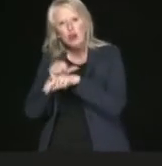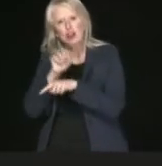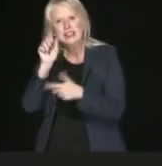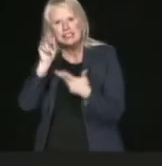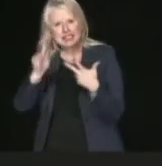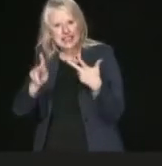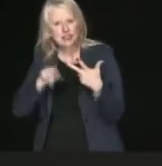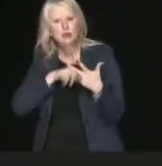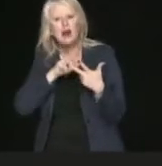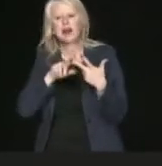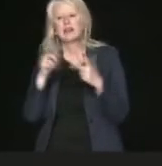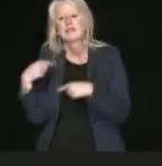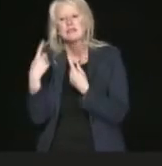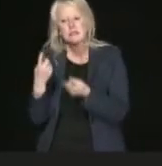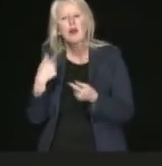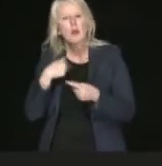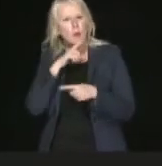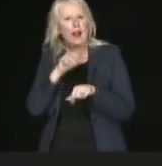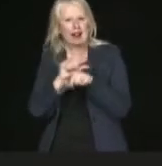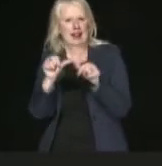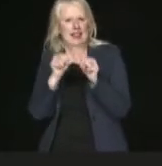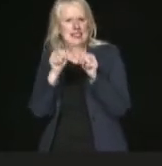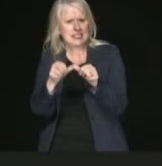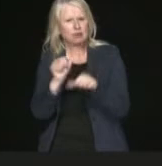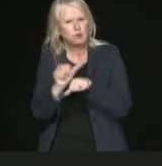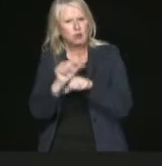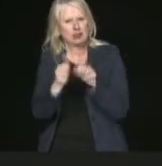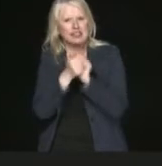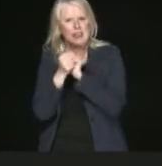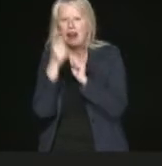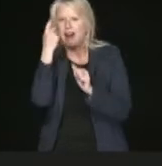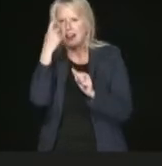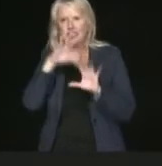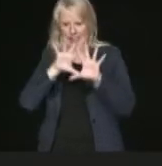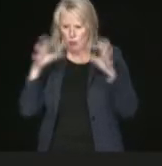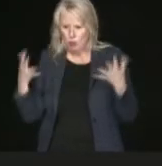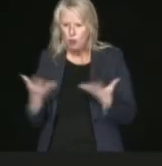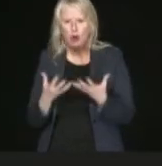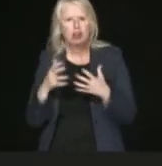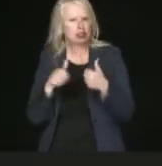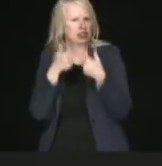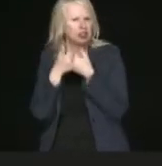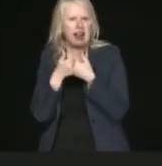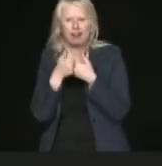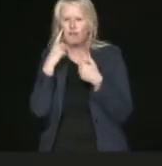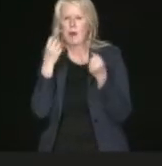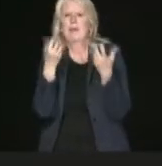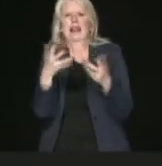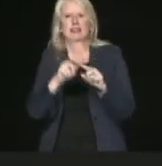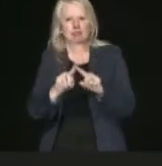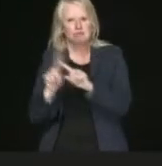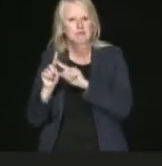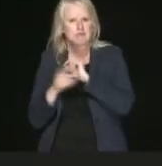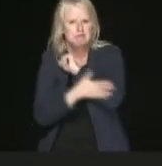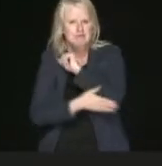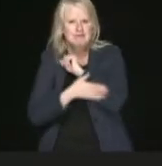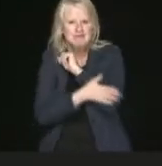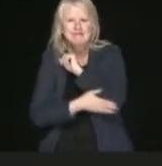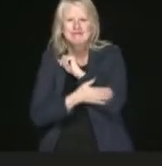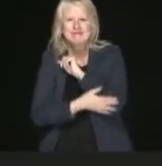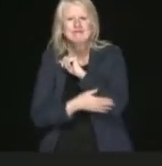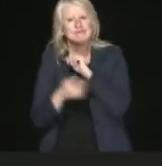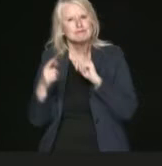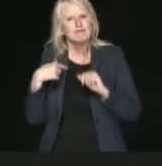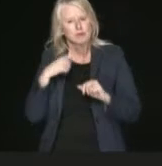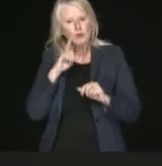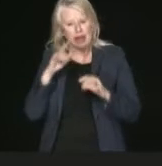Saskatchewan. We're going to continue to work because we recognize that this is a global challenge for many, many different countries, and having a concerted